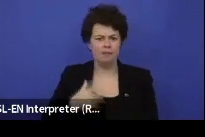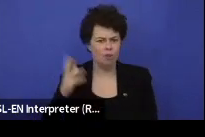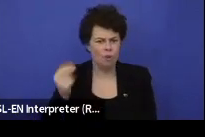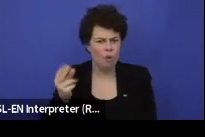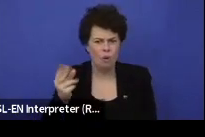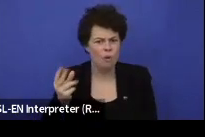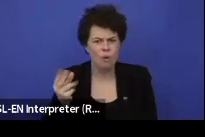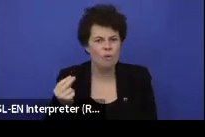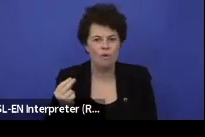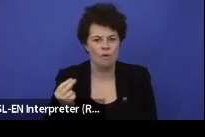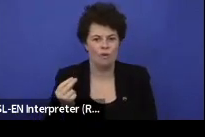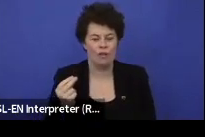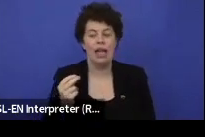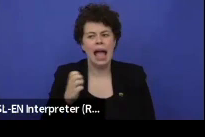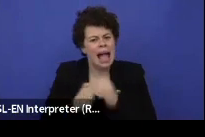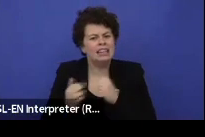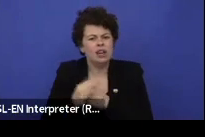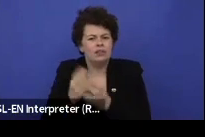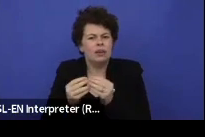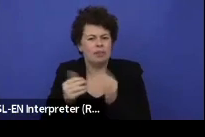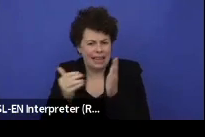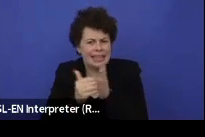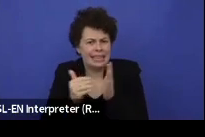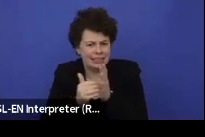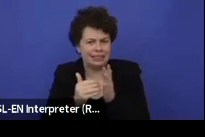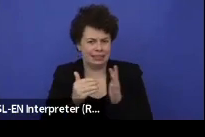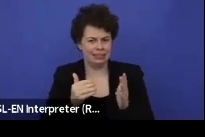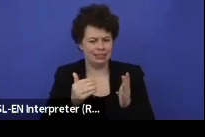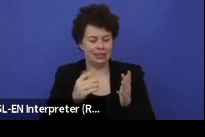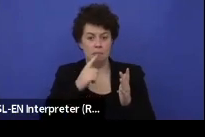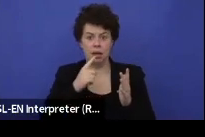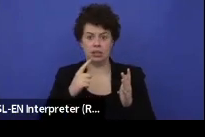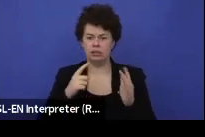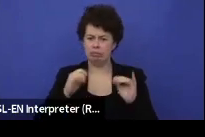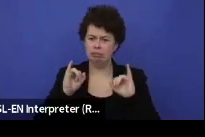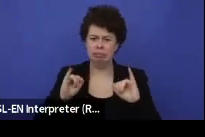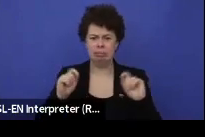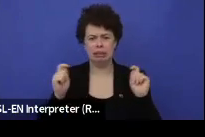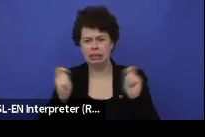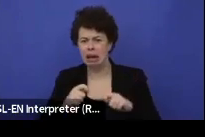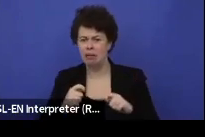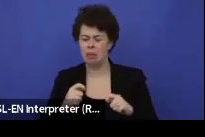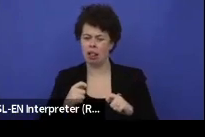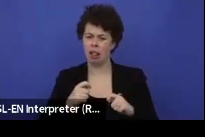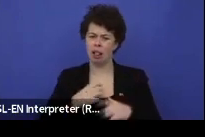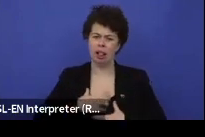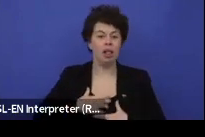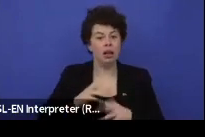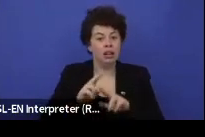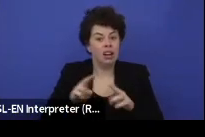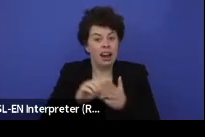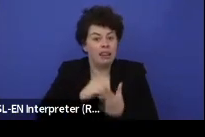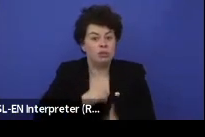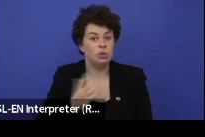is obviously at the end of something, but it doesn't have to be a terrible event in a person's life.